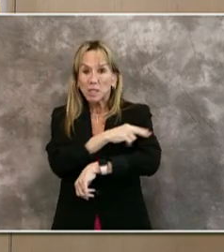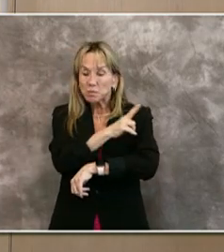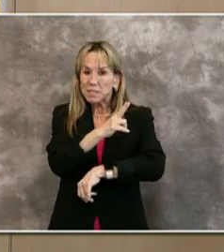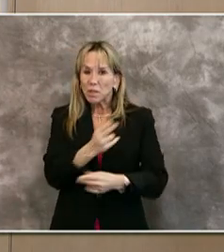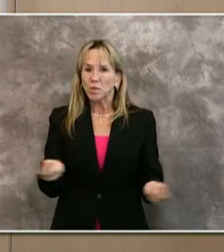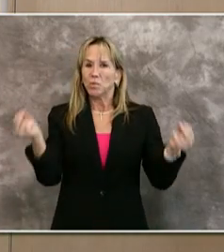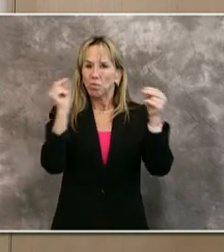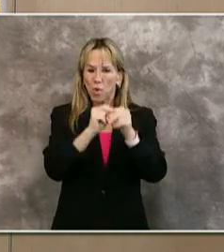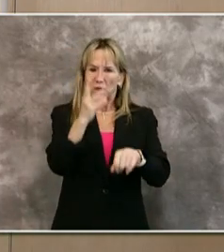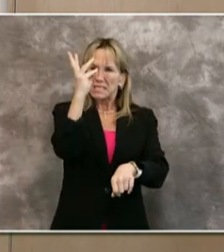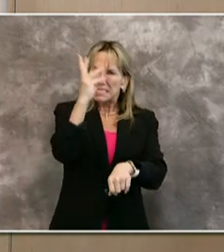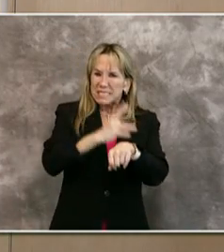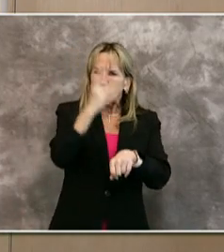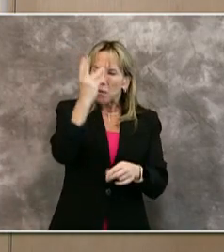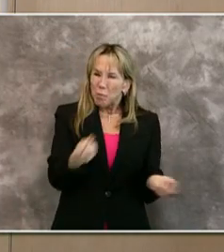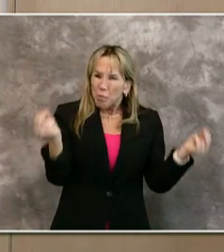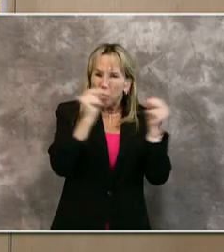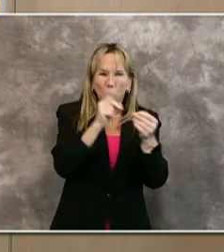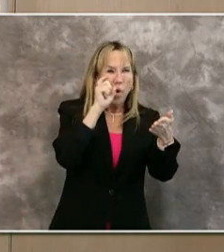times higher for